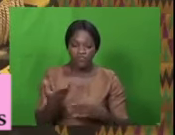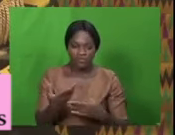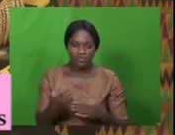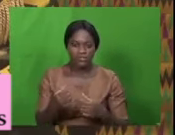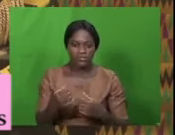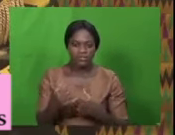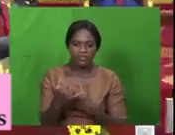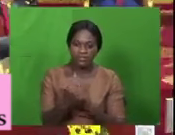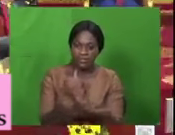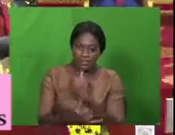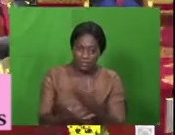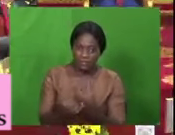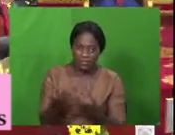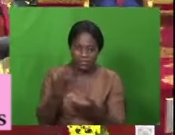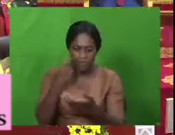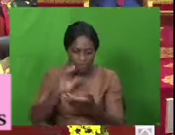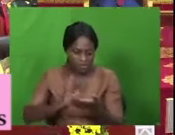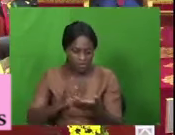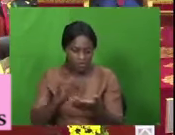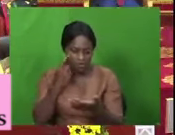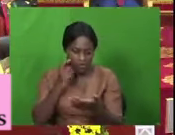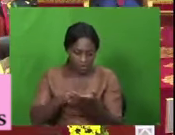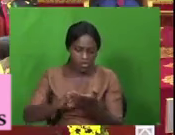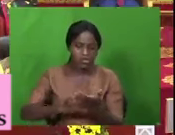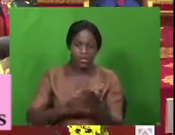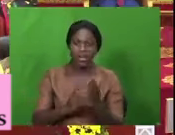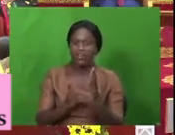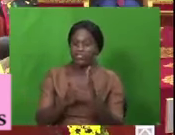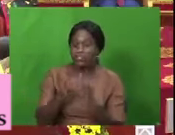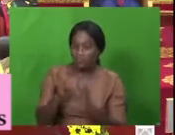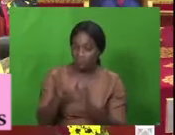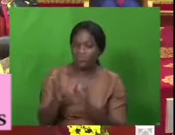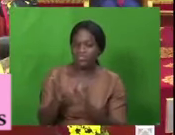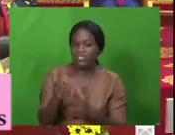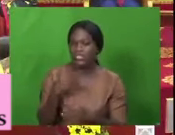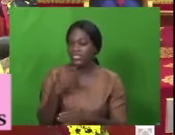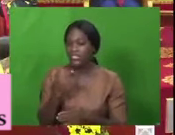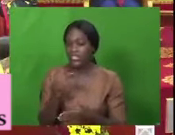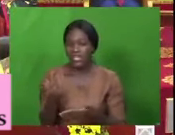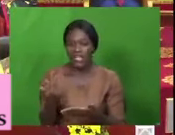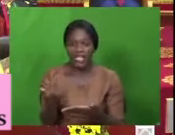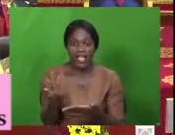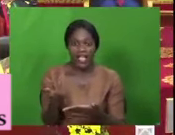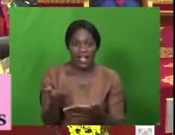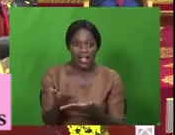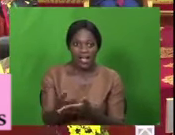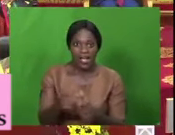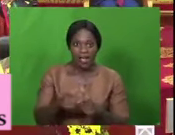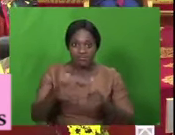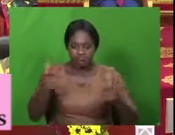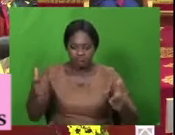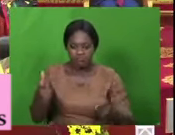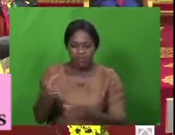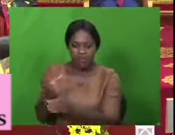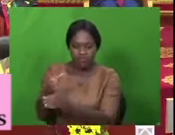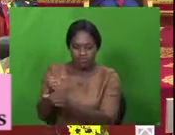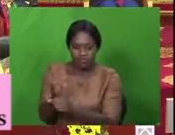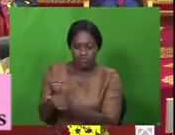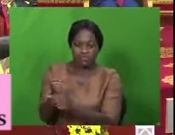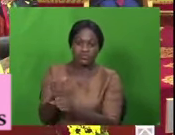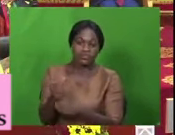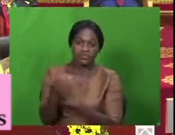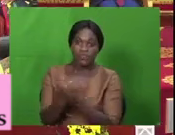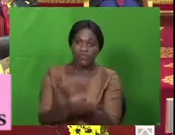recognized the development, resulting in Ghana today being the largest recipient of foreign direct investment in West